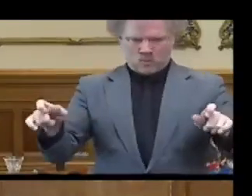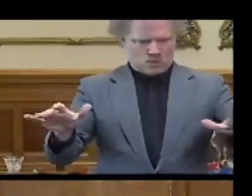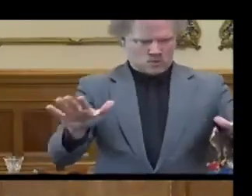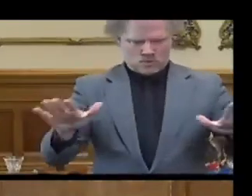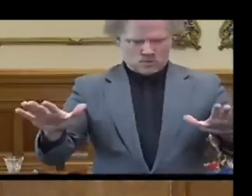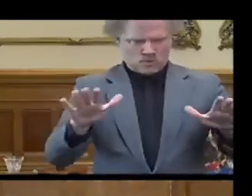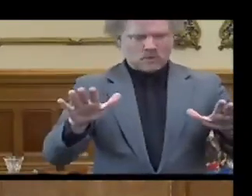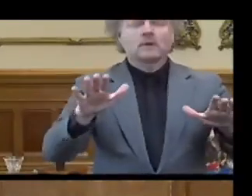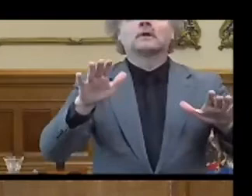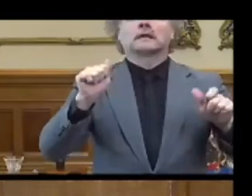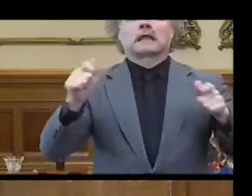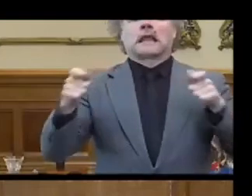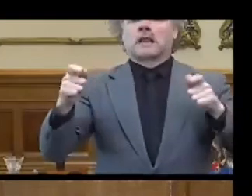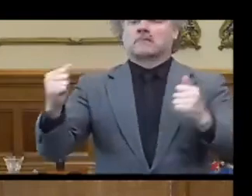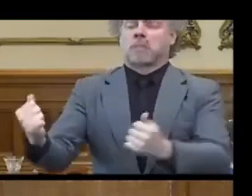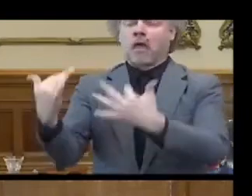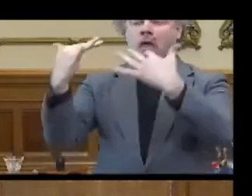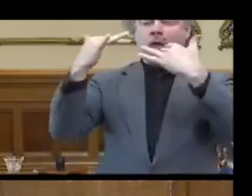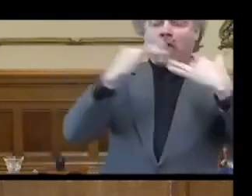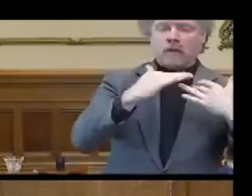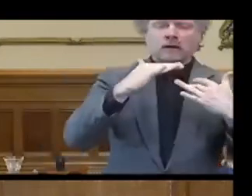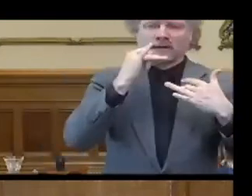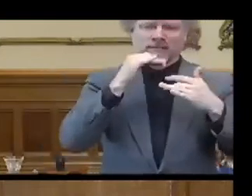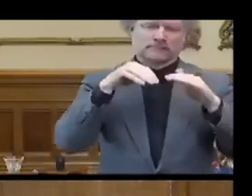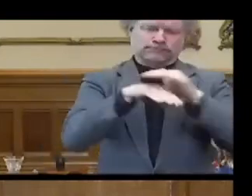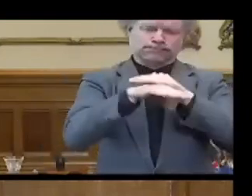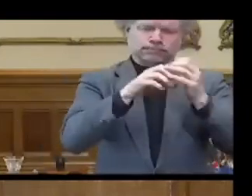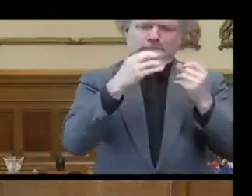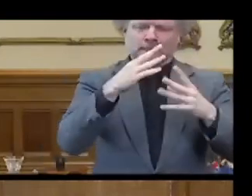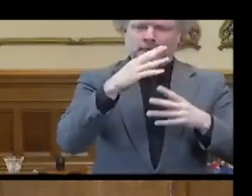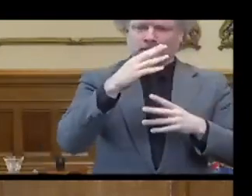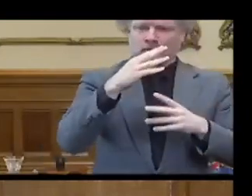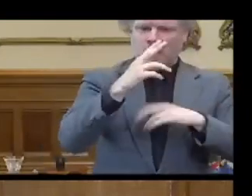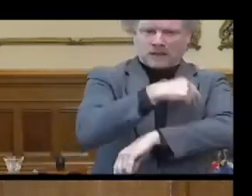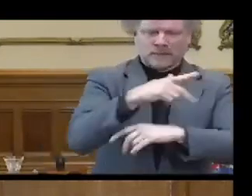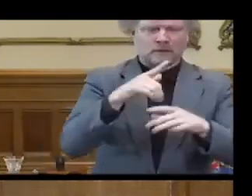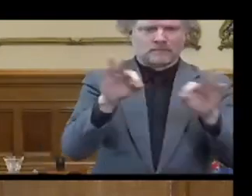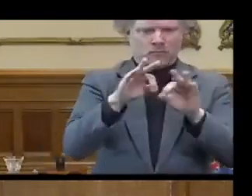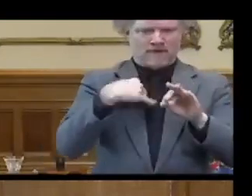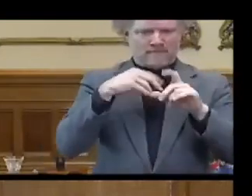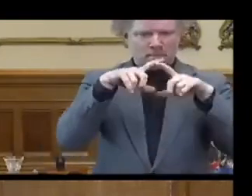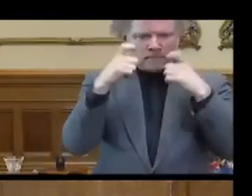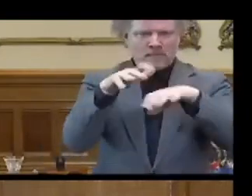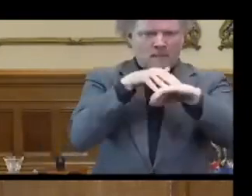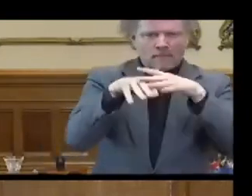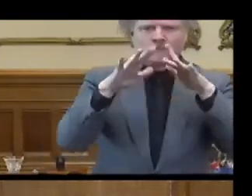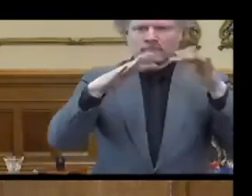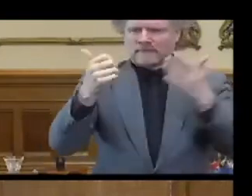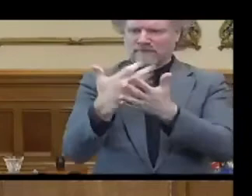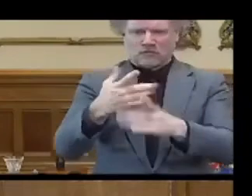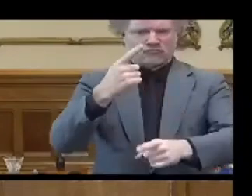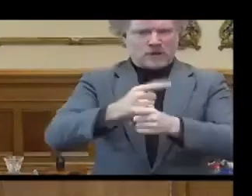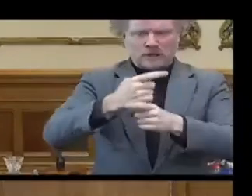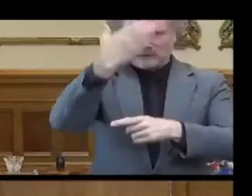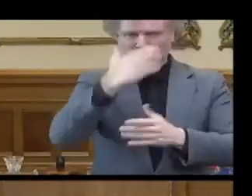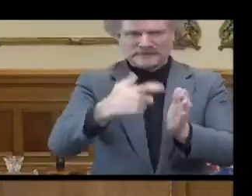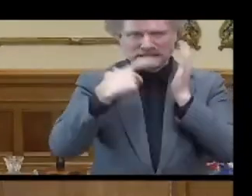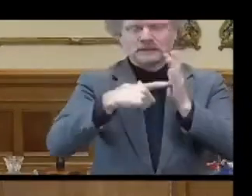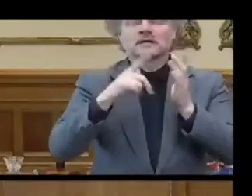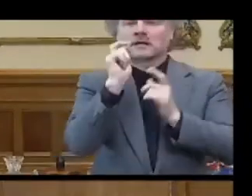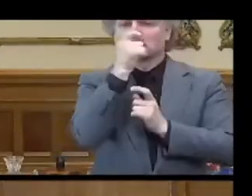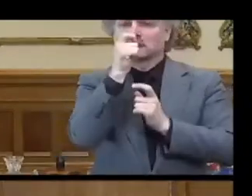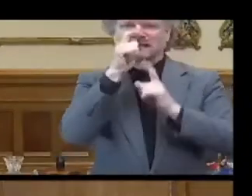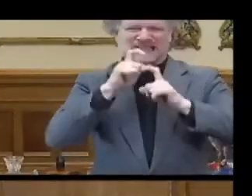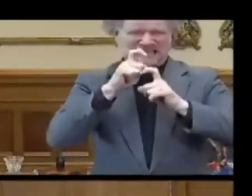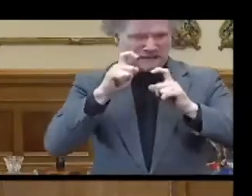sure that we could handle a surge in our hospitals, that we had the PPE that we needed, that we could get the testing that we needed up and running, that